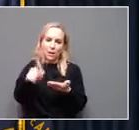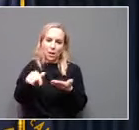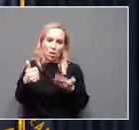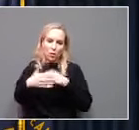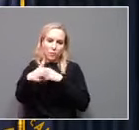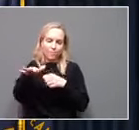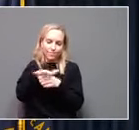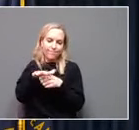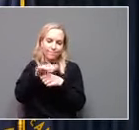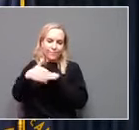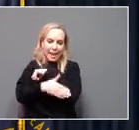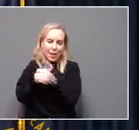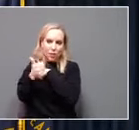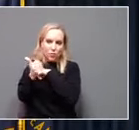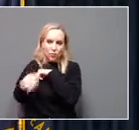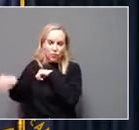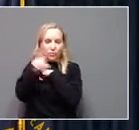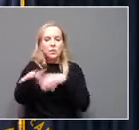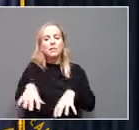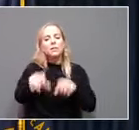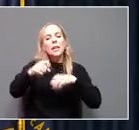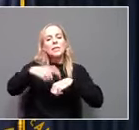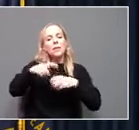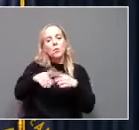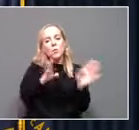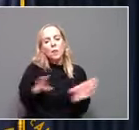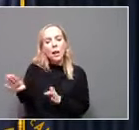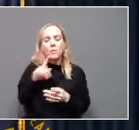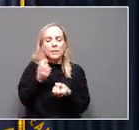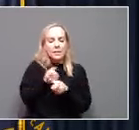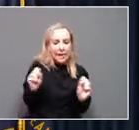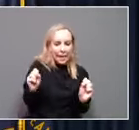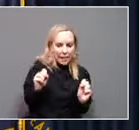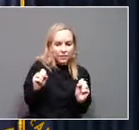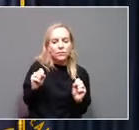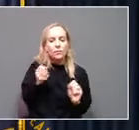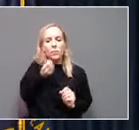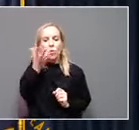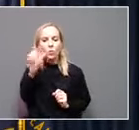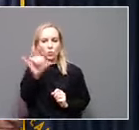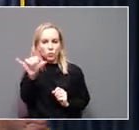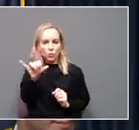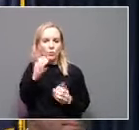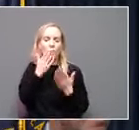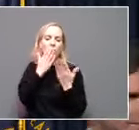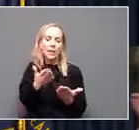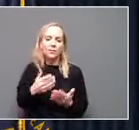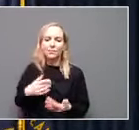Take time to prepare, to be prepared, to be safe and warm. Thanks. I'll take the water.